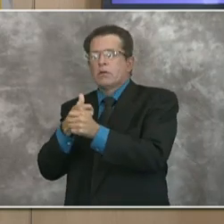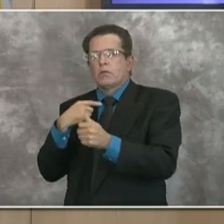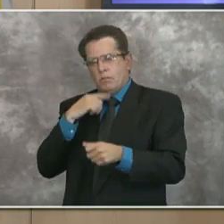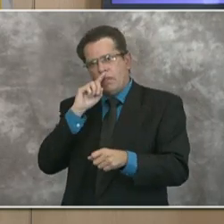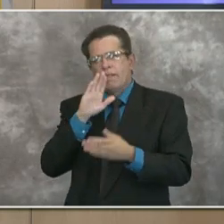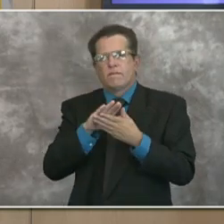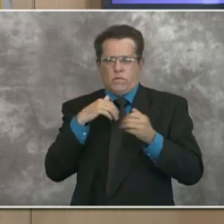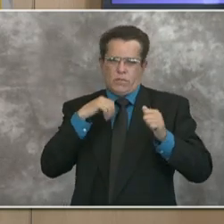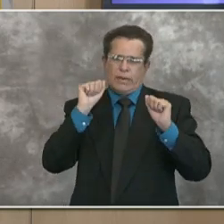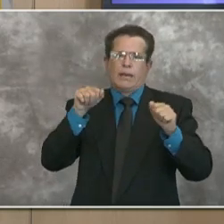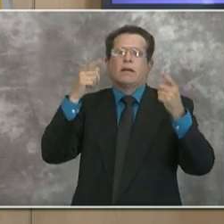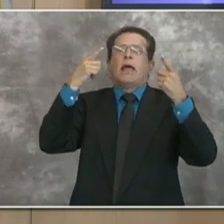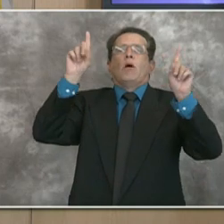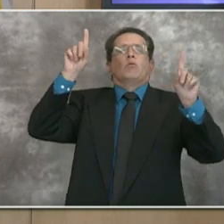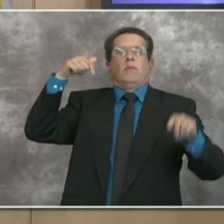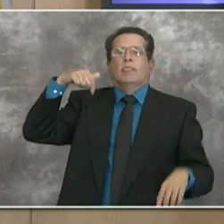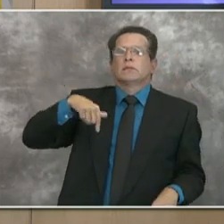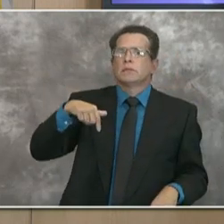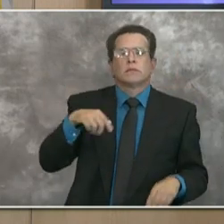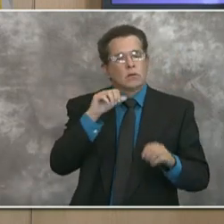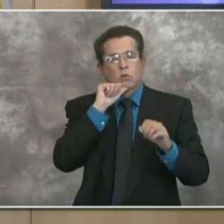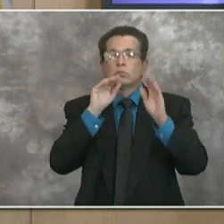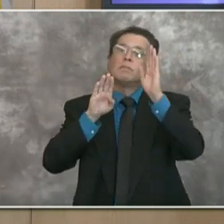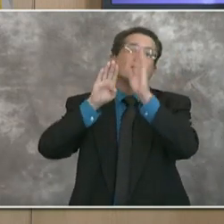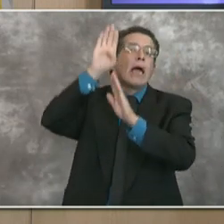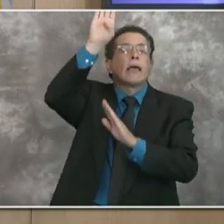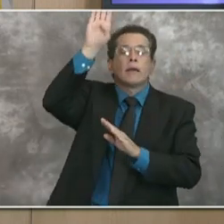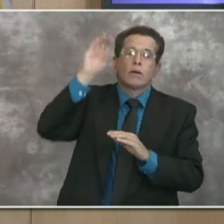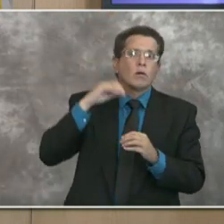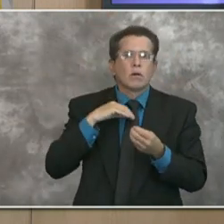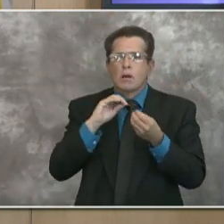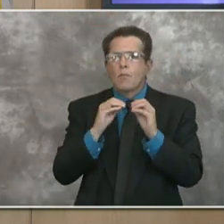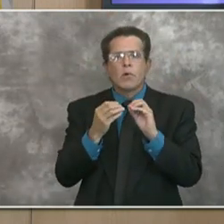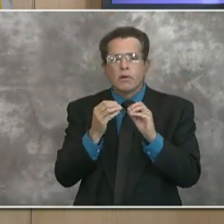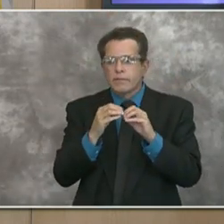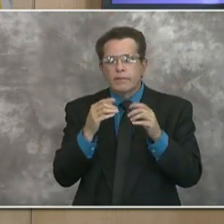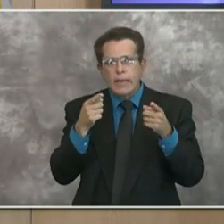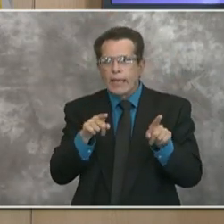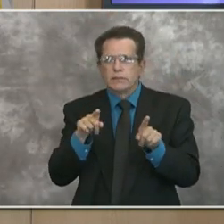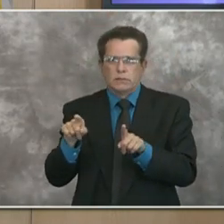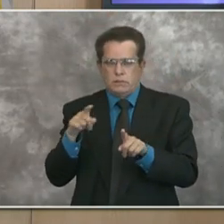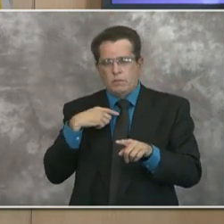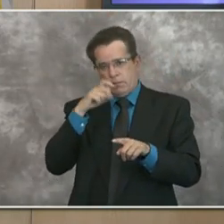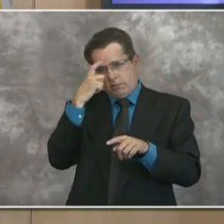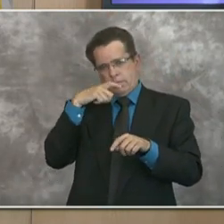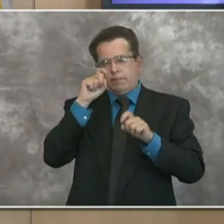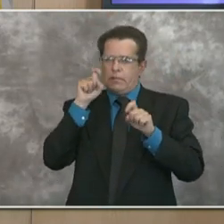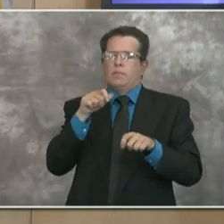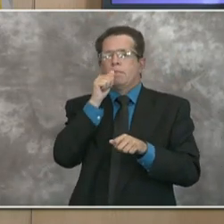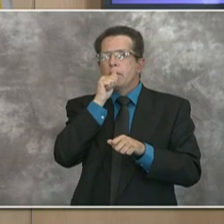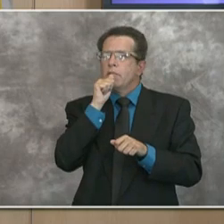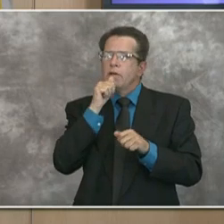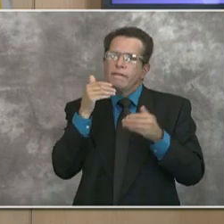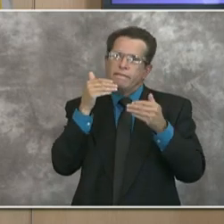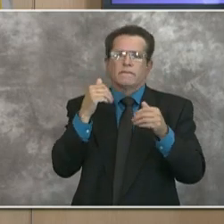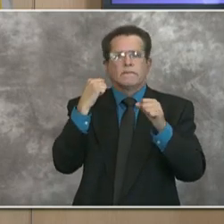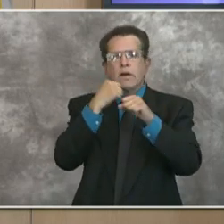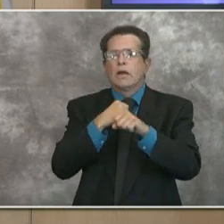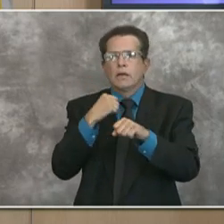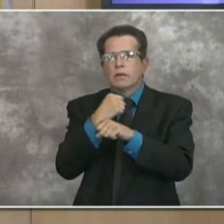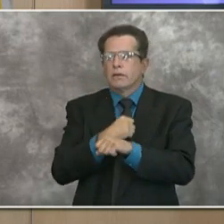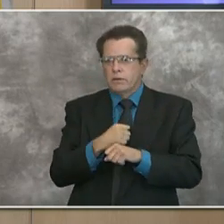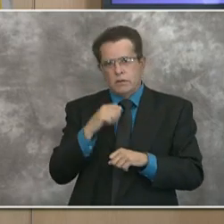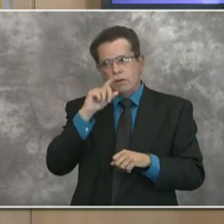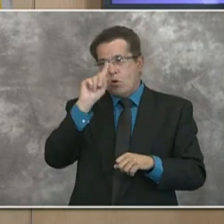we can come out of this without seeing a significant spike in our number of cases, but we must continue to hold the line. The things that could change